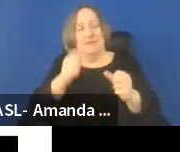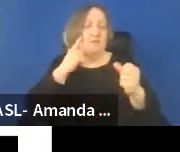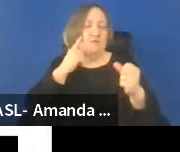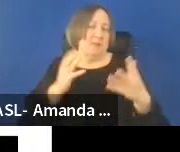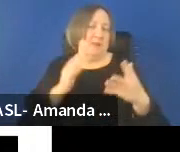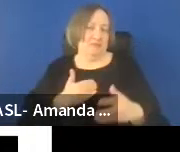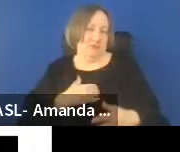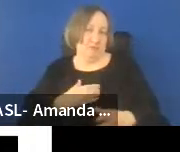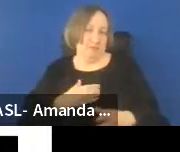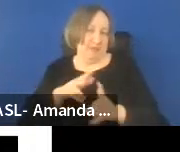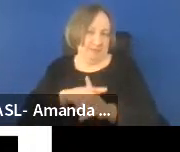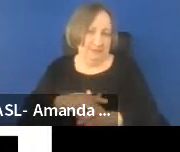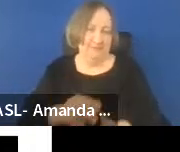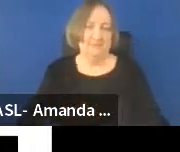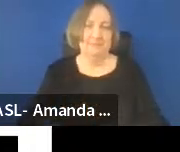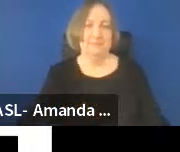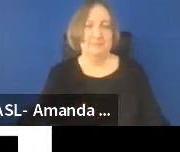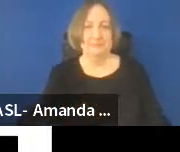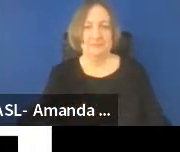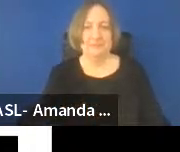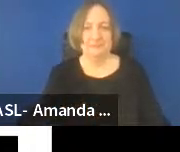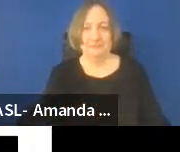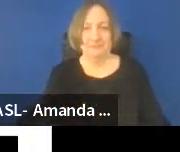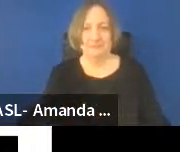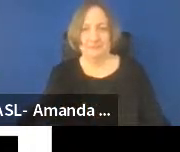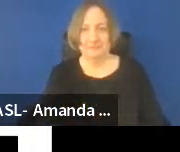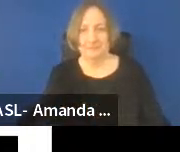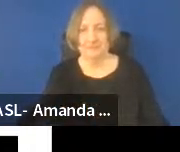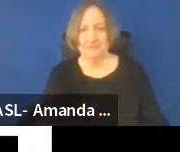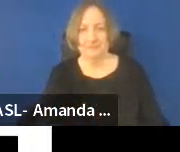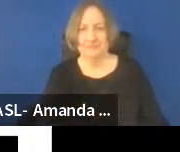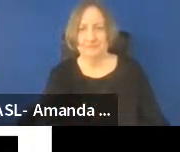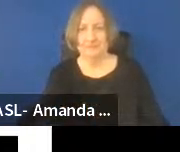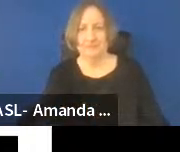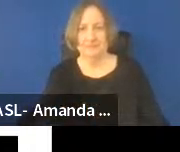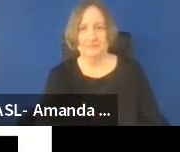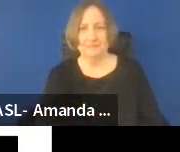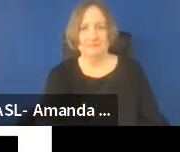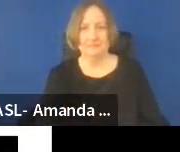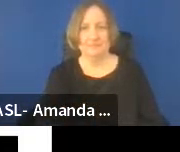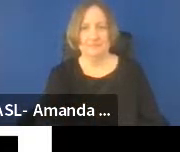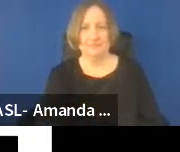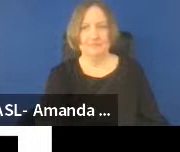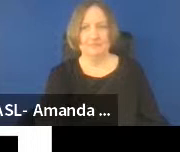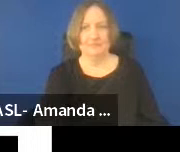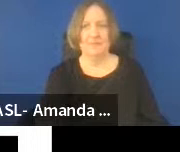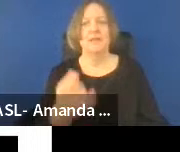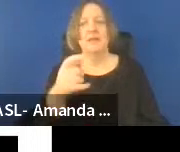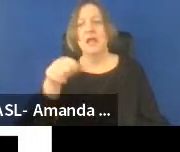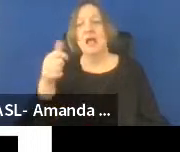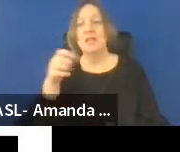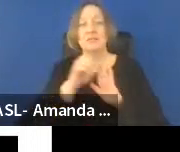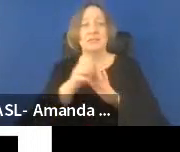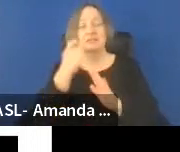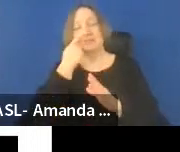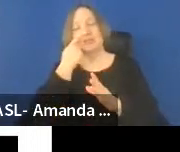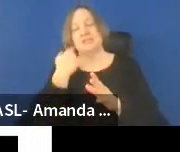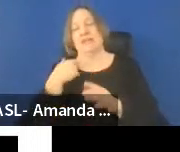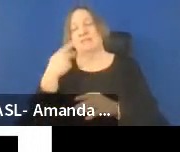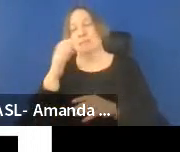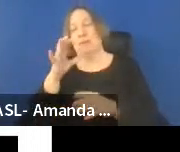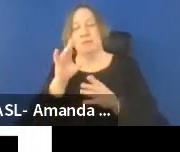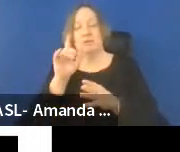our complaints. An example of that that we just came out with a public report on at the end of last